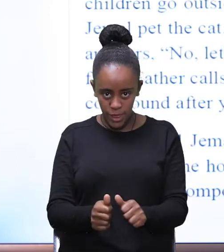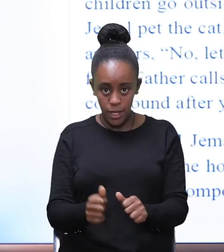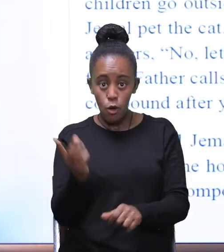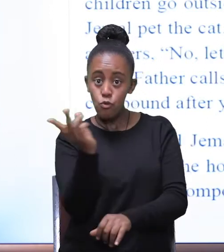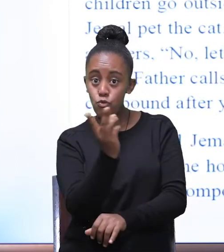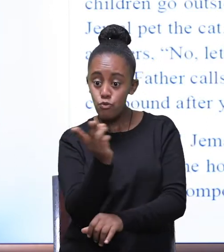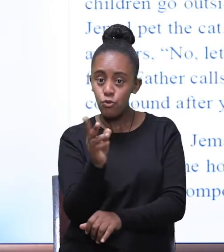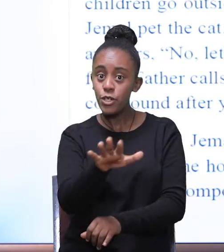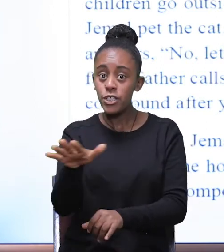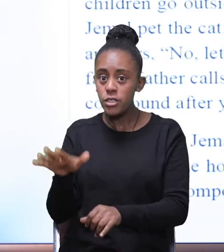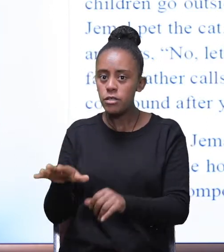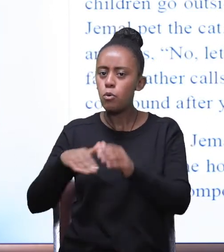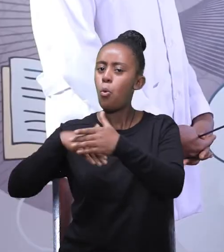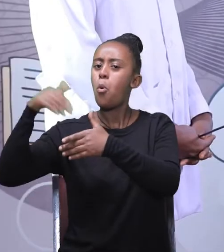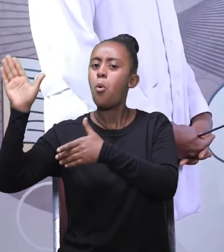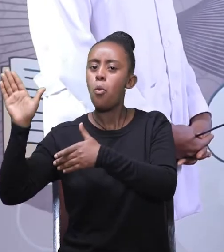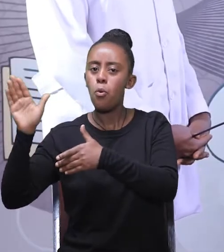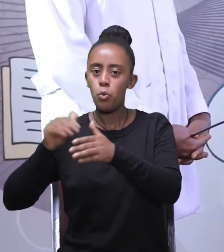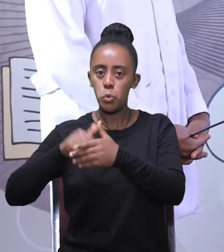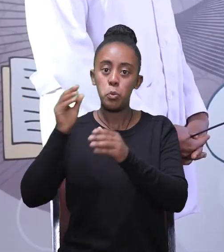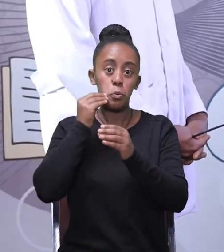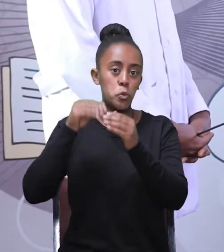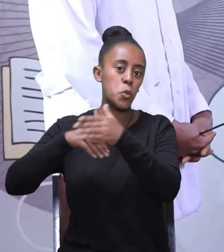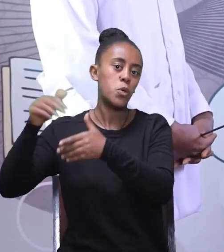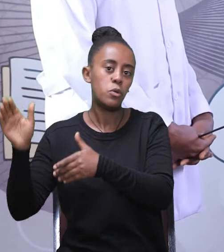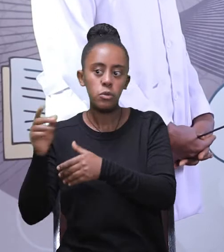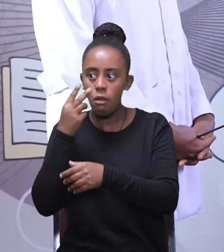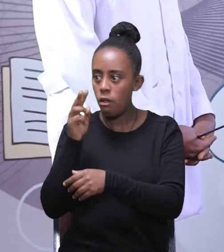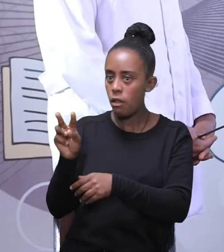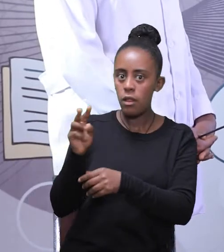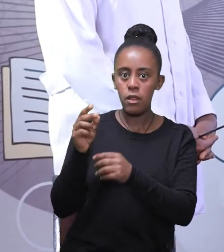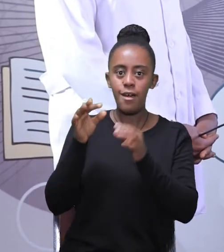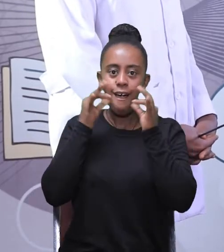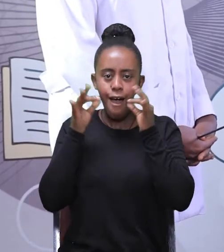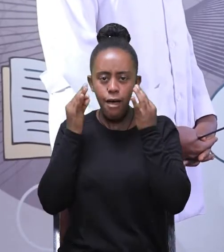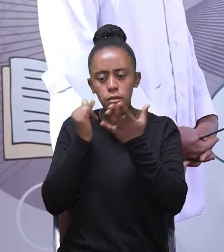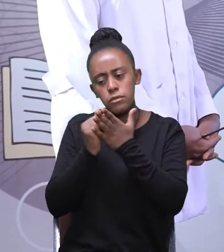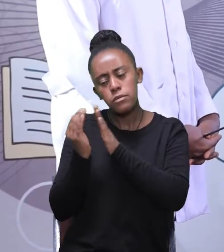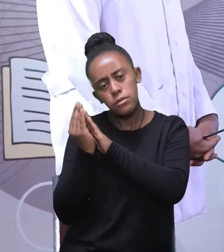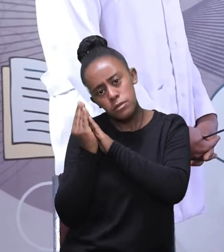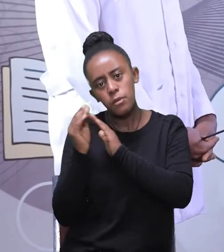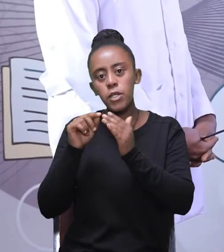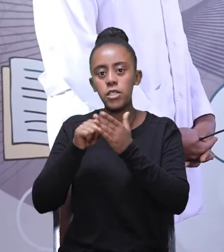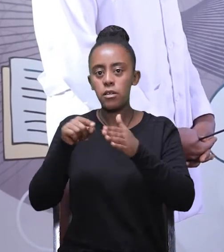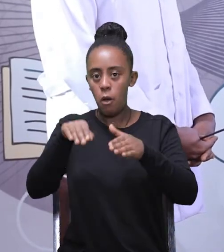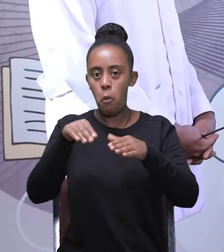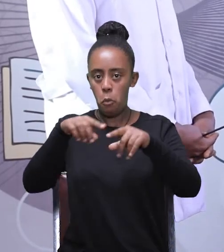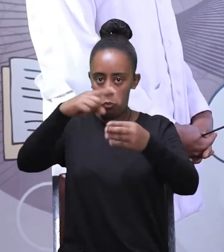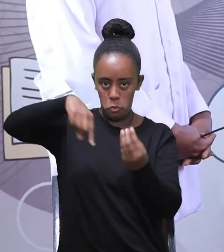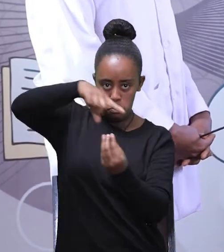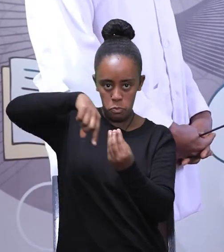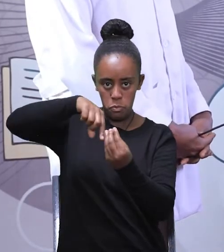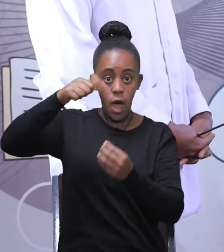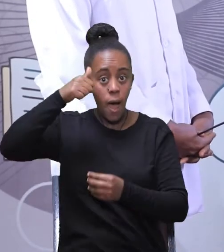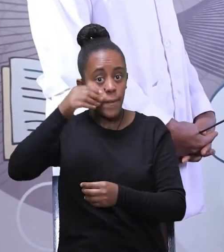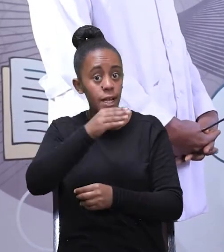two children go outside. They see a cat. It sleeps in the compound. Ahmed